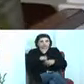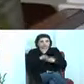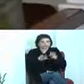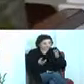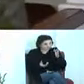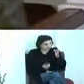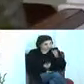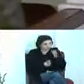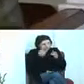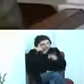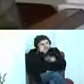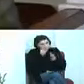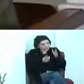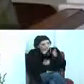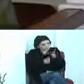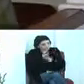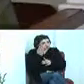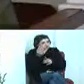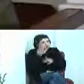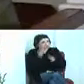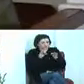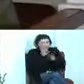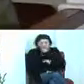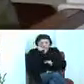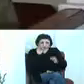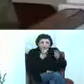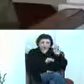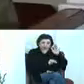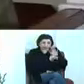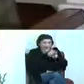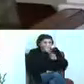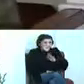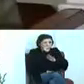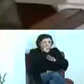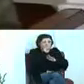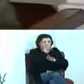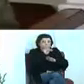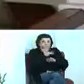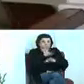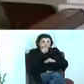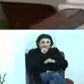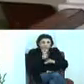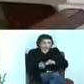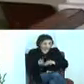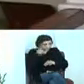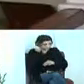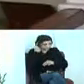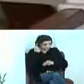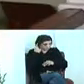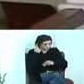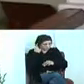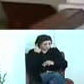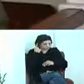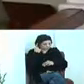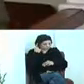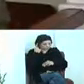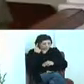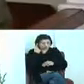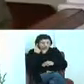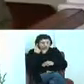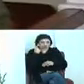our spiritual maturity. If we don't get it, we